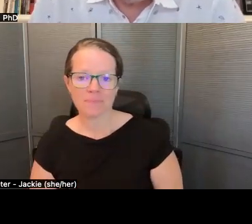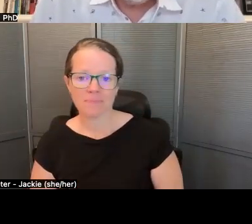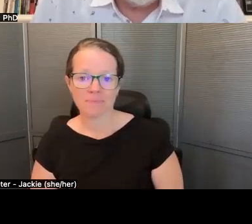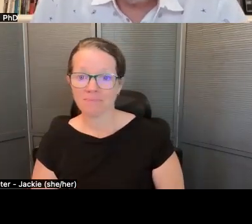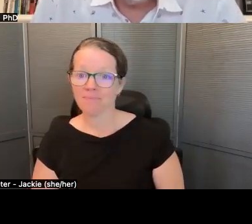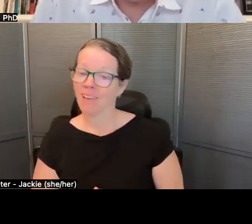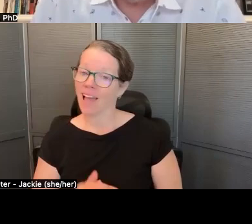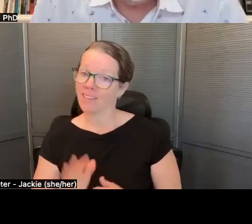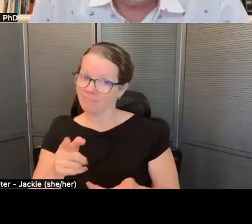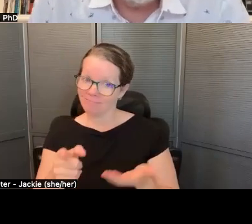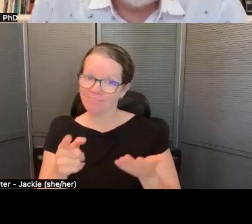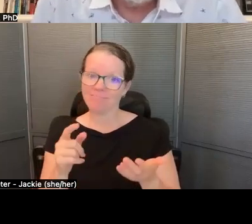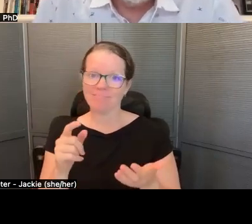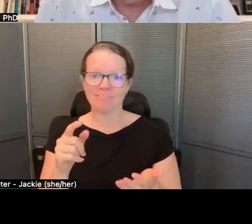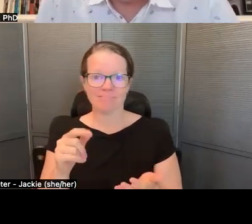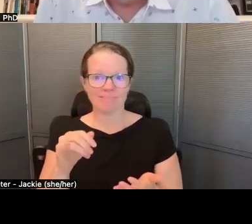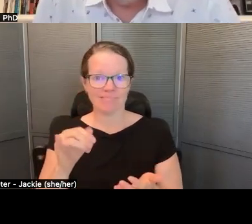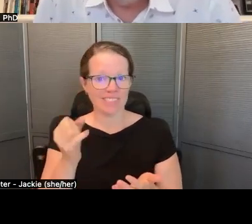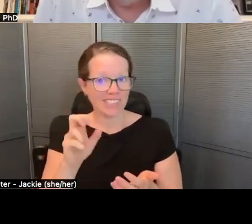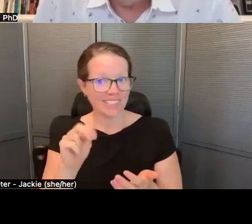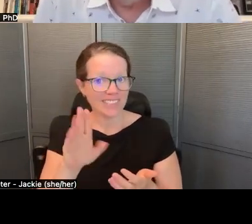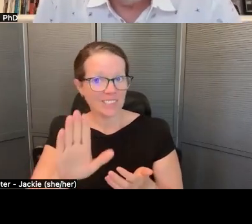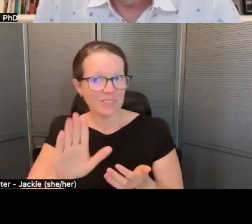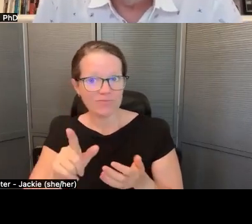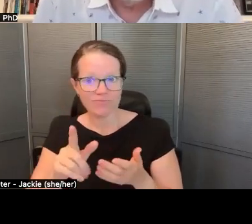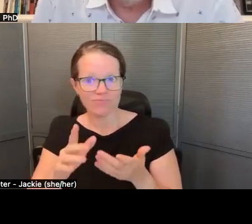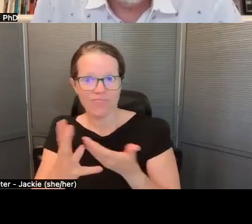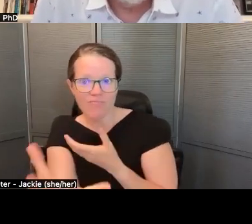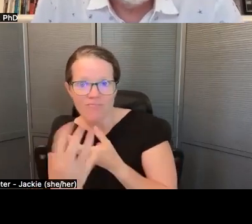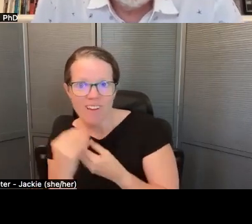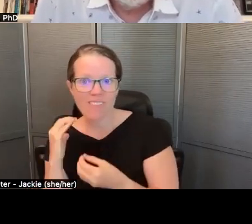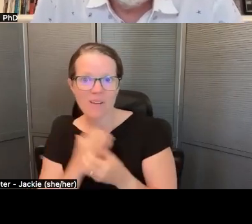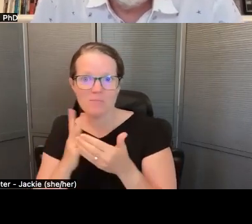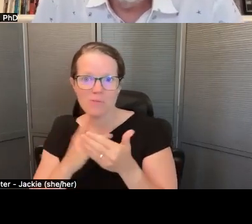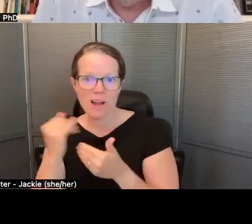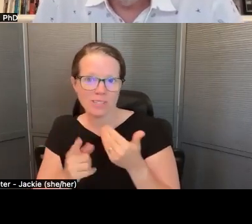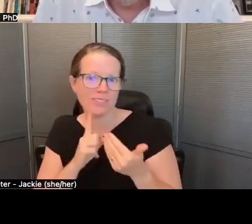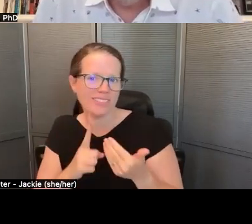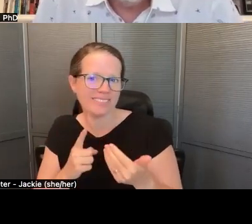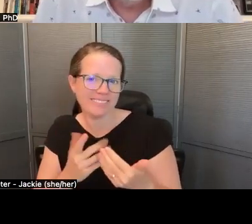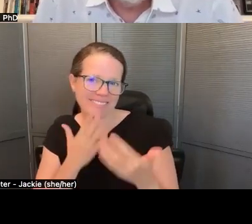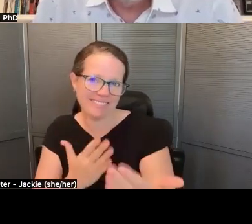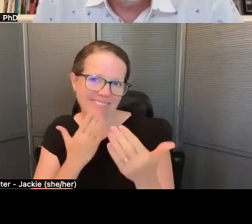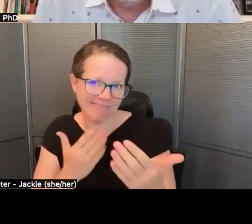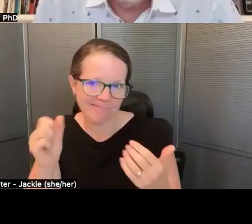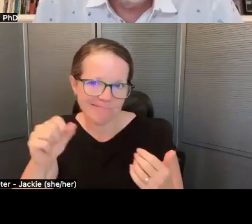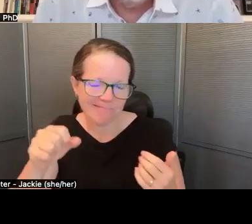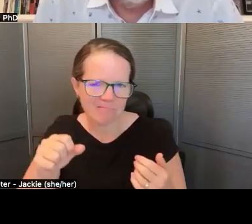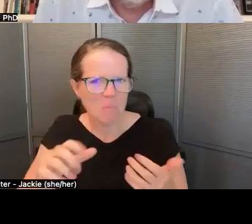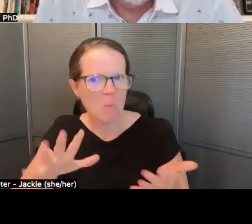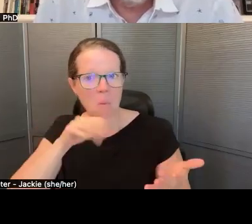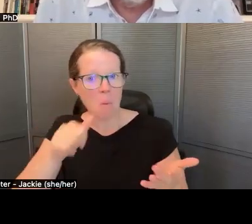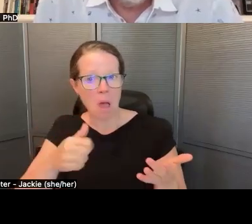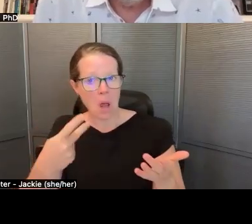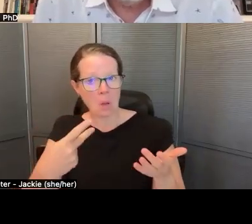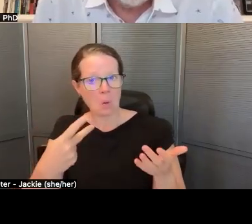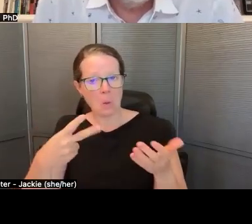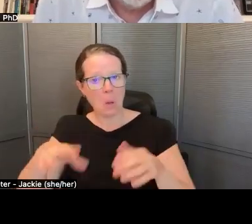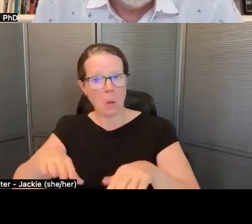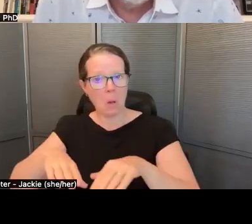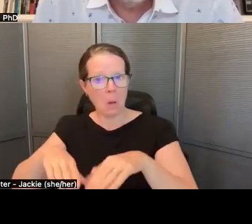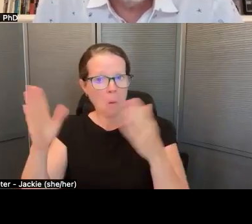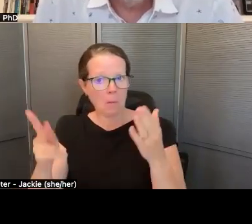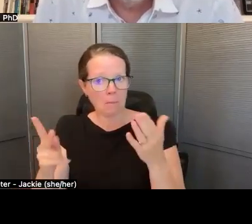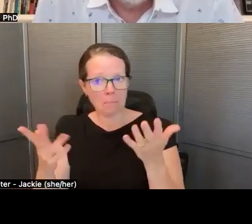Your continued involvement in the project, Jasen, is very much appreciated. Why don't we take the opportunity to